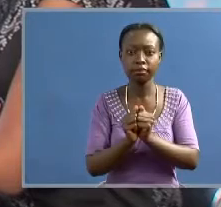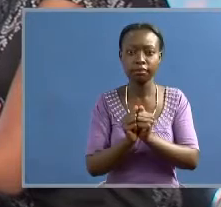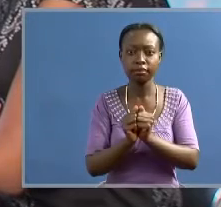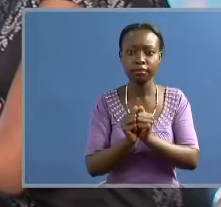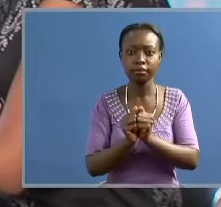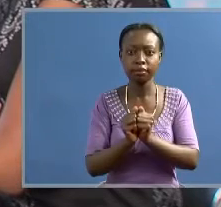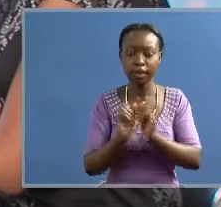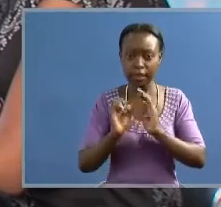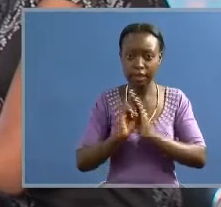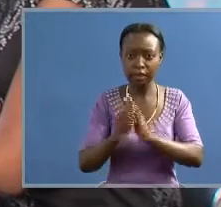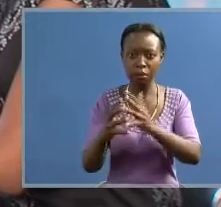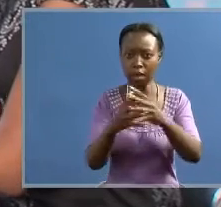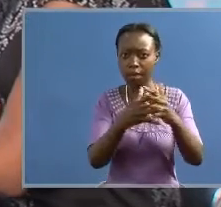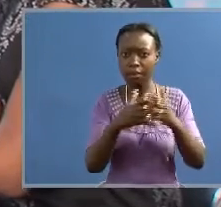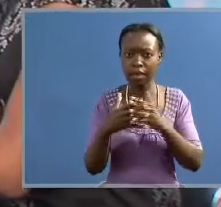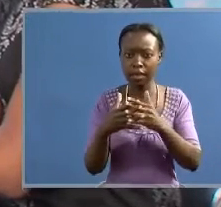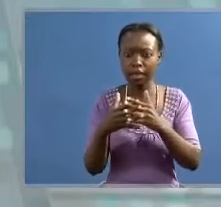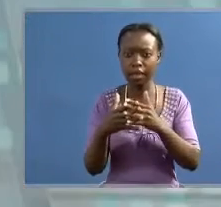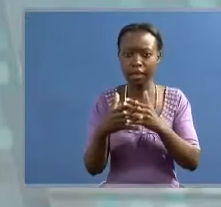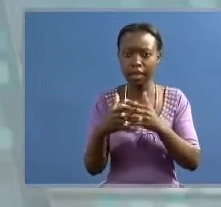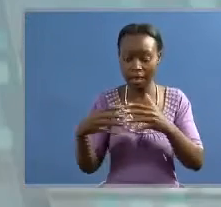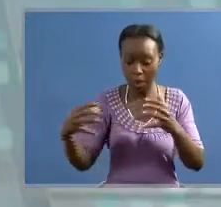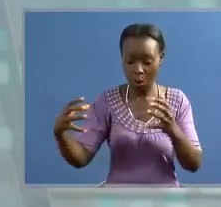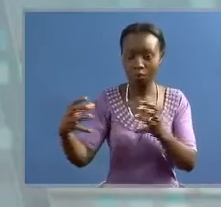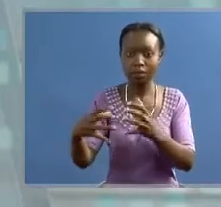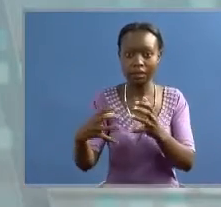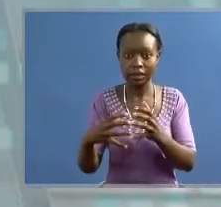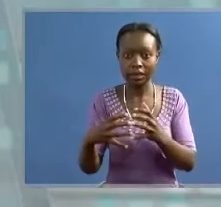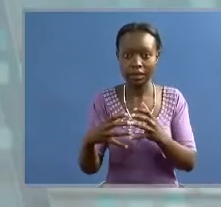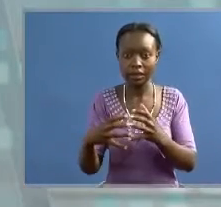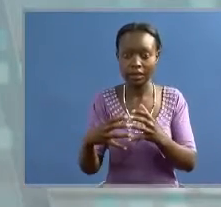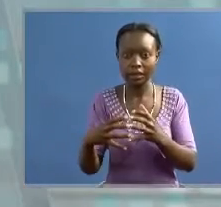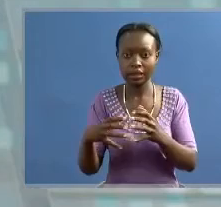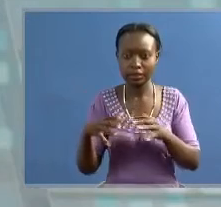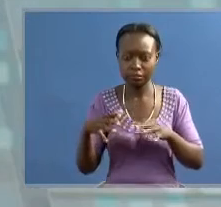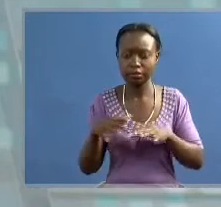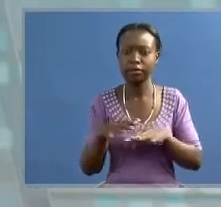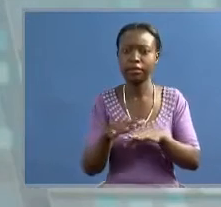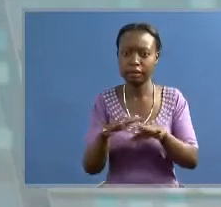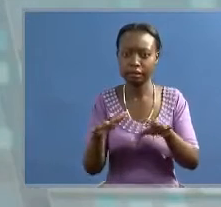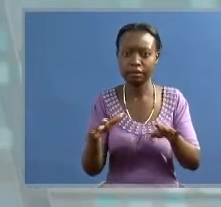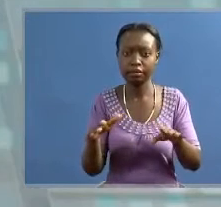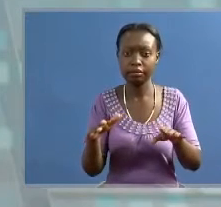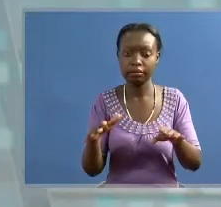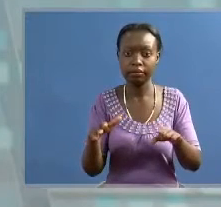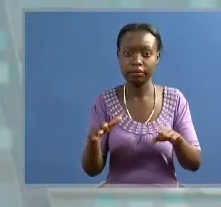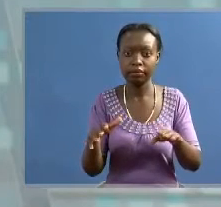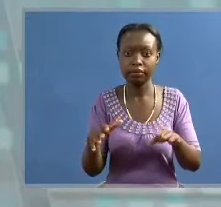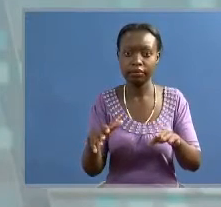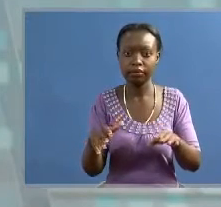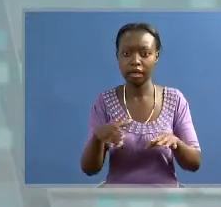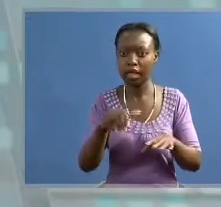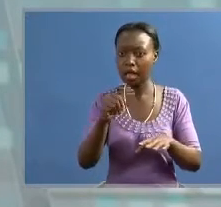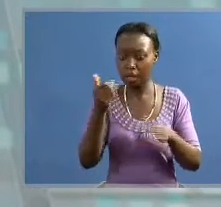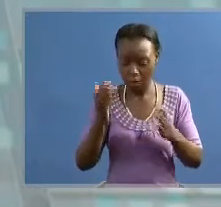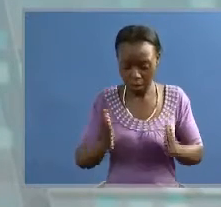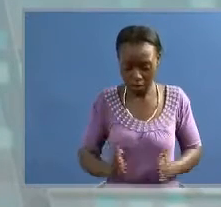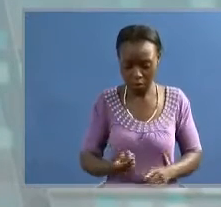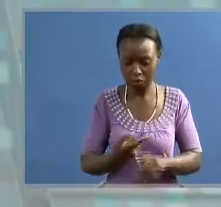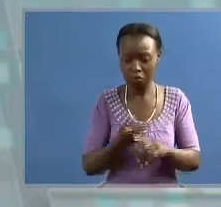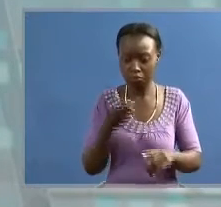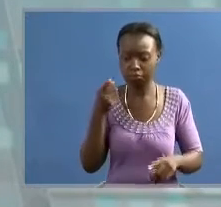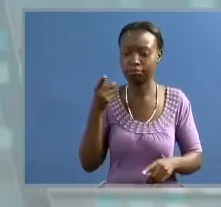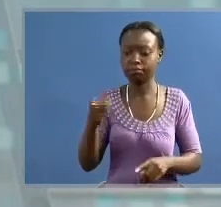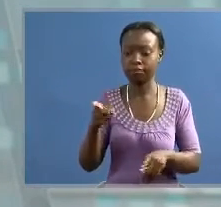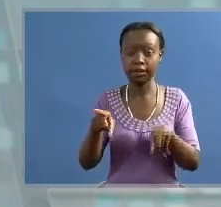US, where there are community spread. A lot of local transmission is what's contributing to the increasing number, so right? somebody from that community